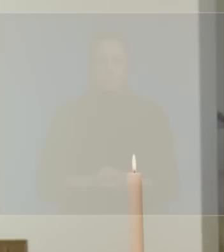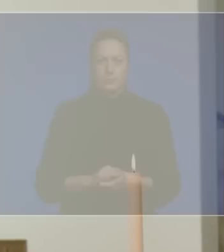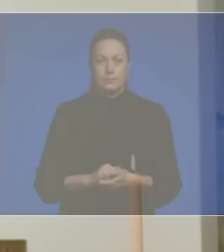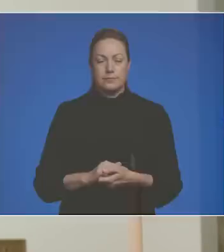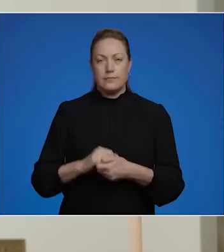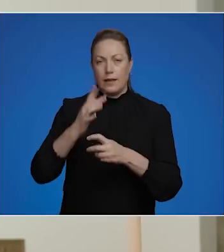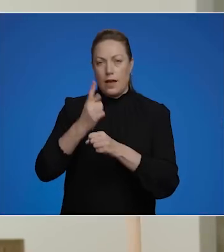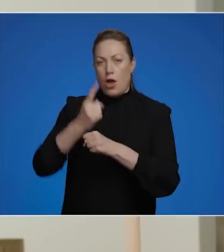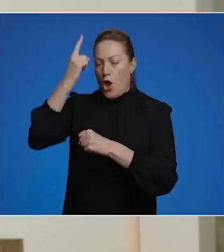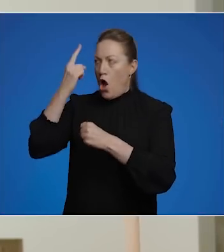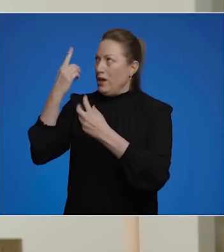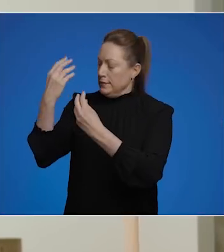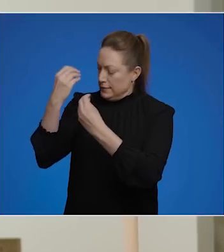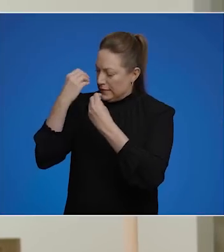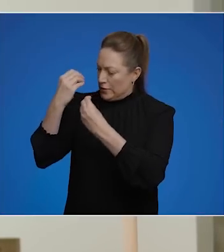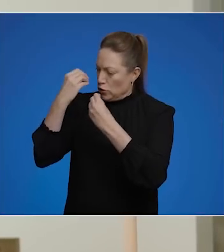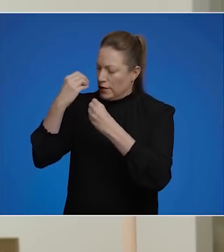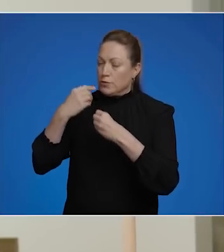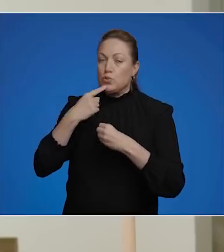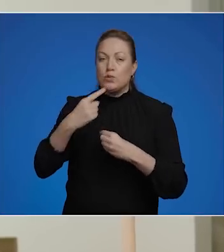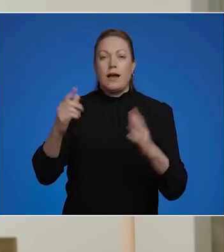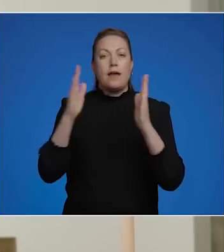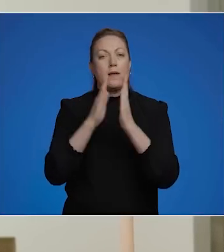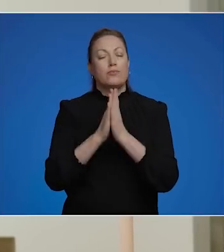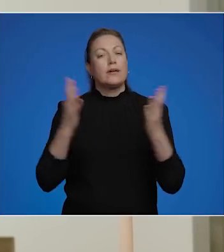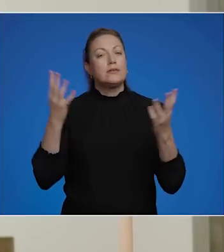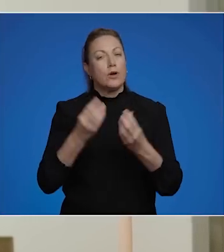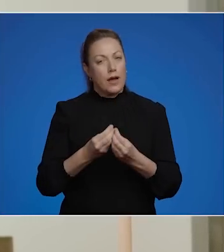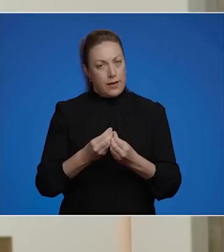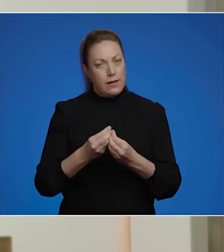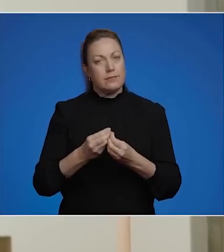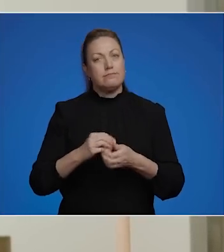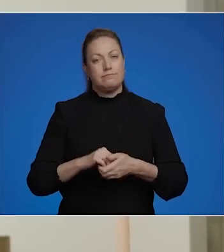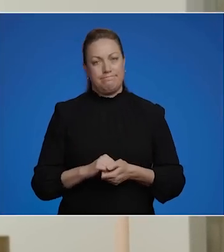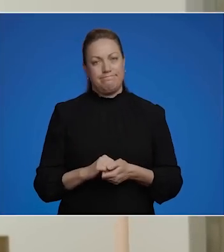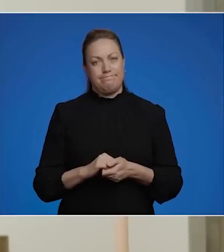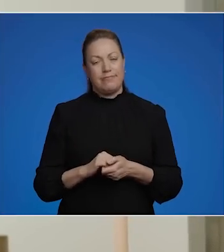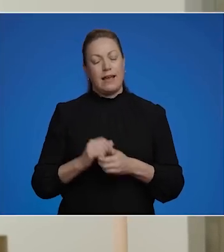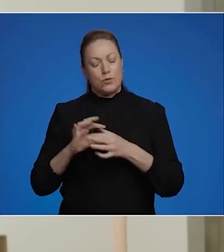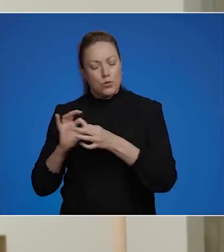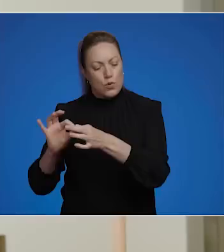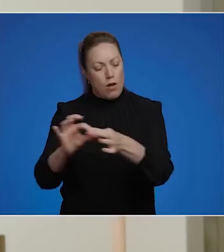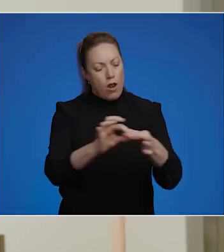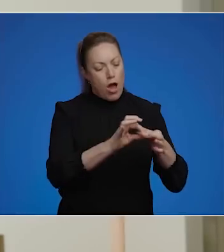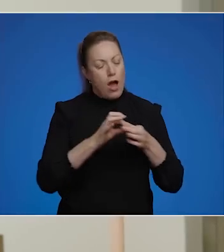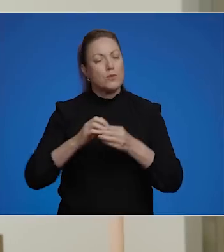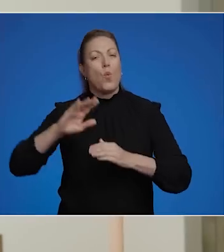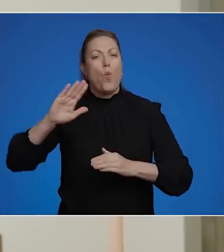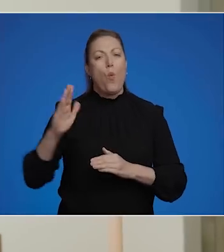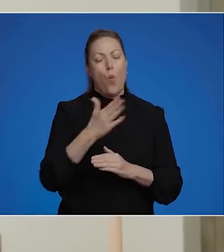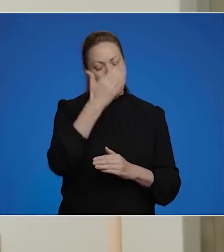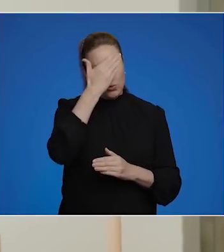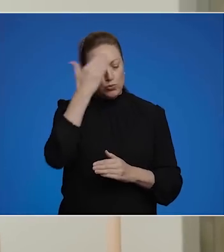At the Saviour's command and formed by divine teaching, we dare to say the prayer that unites all Christian